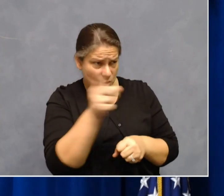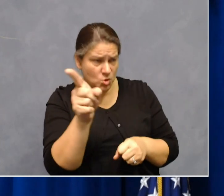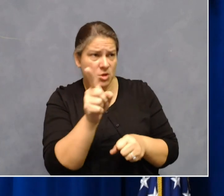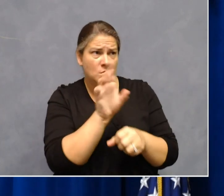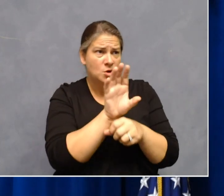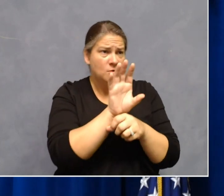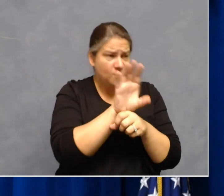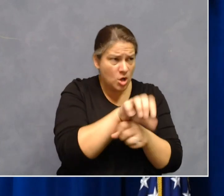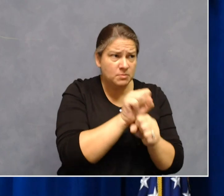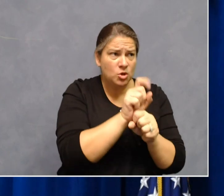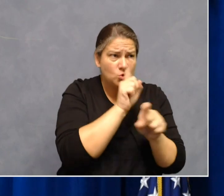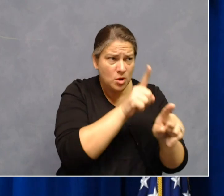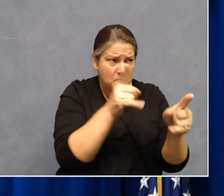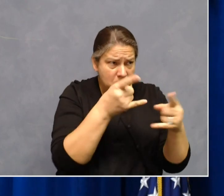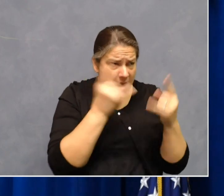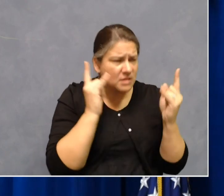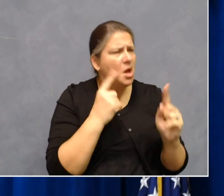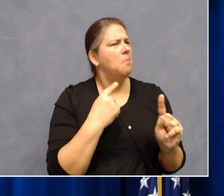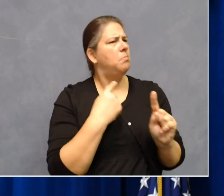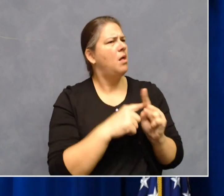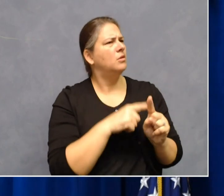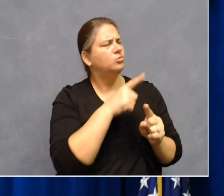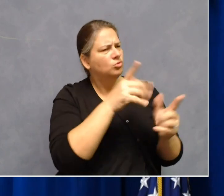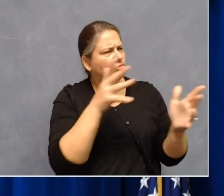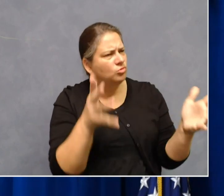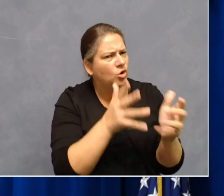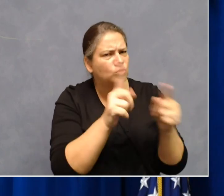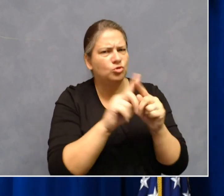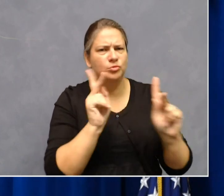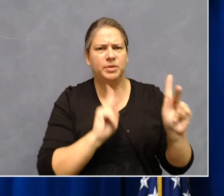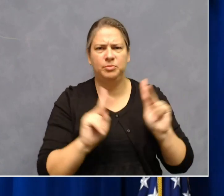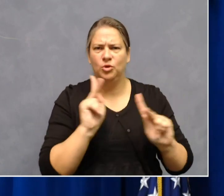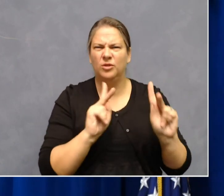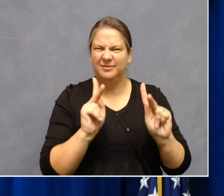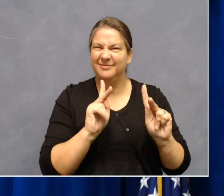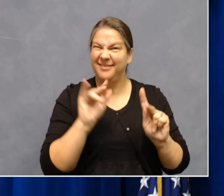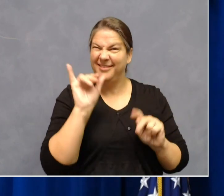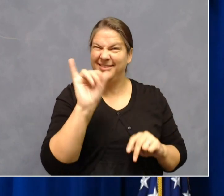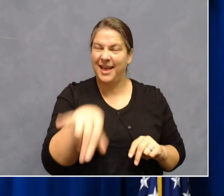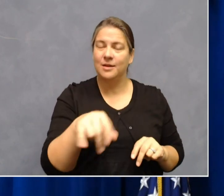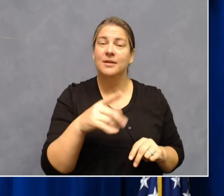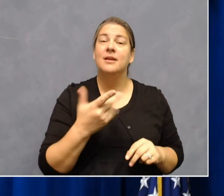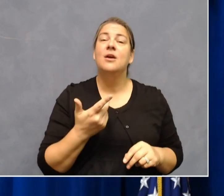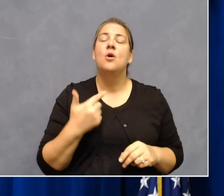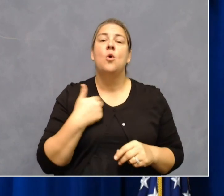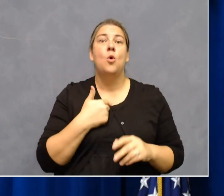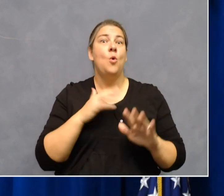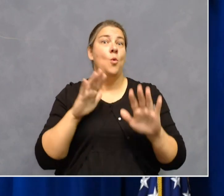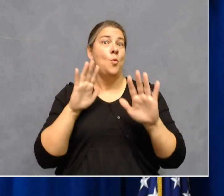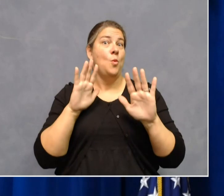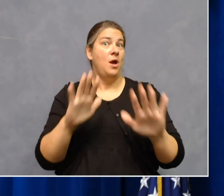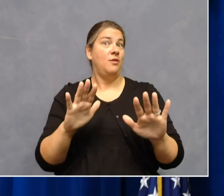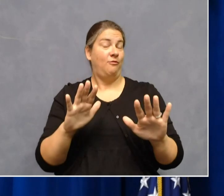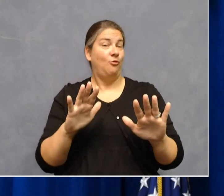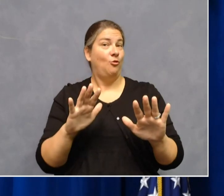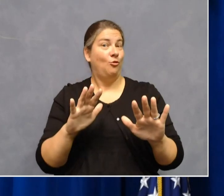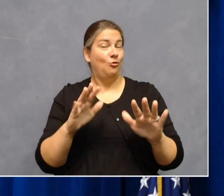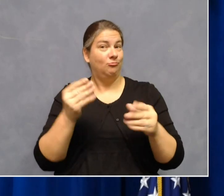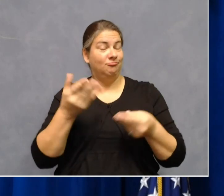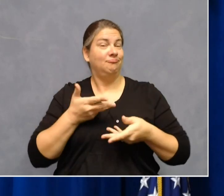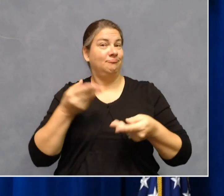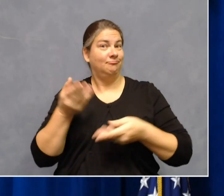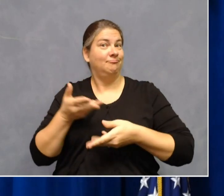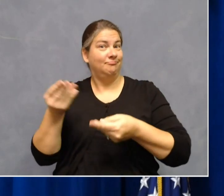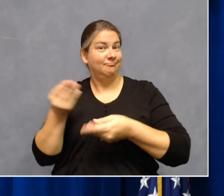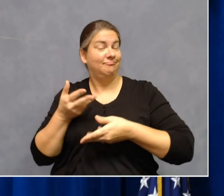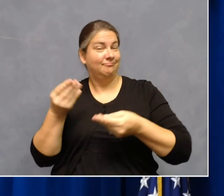the way that we need to. And we have gotten a great response. In fact, several of the mayors have come